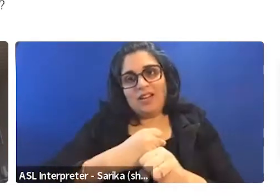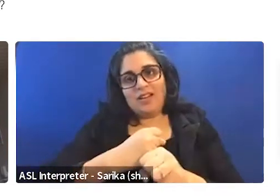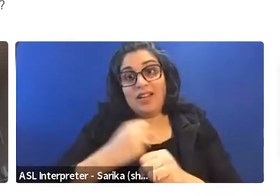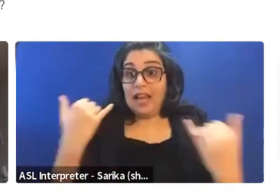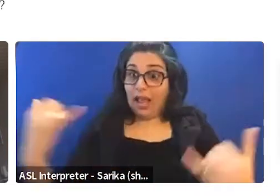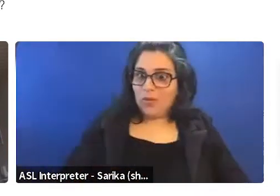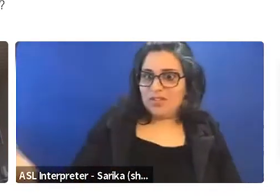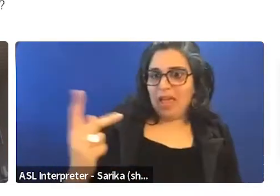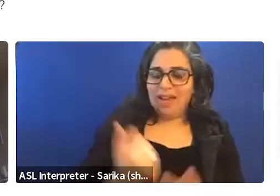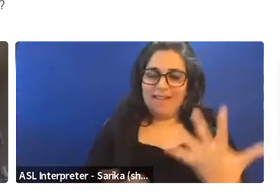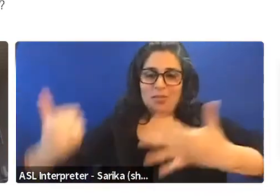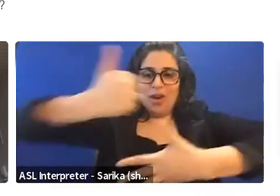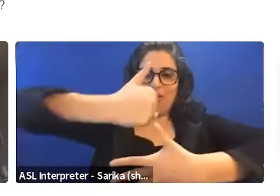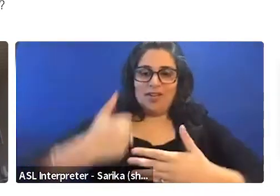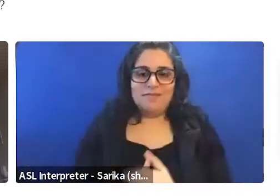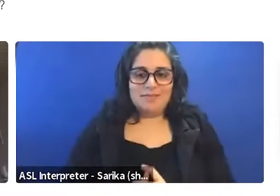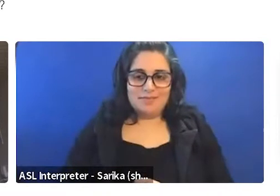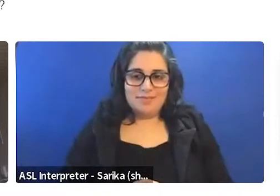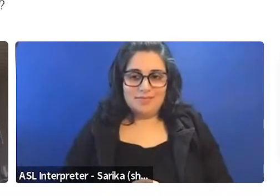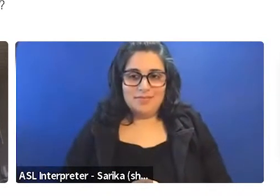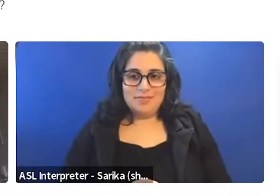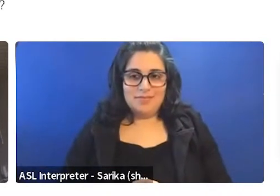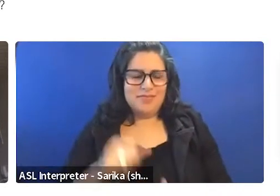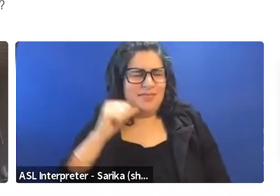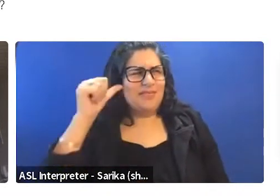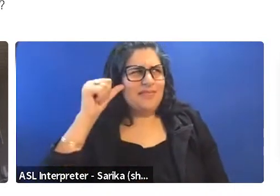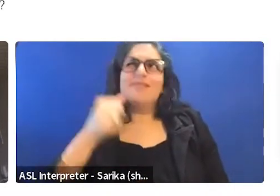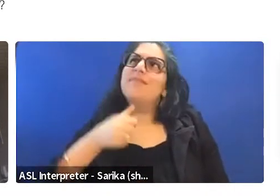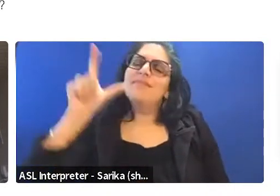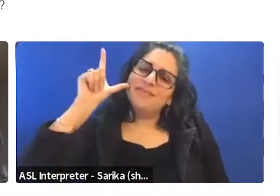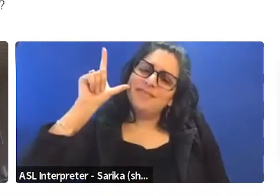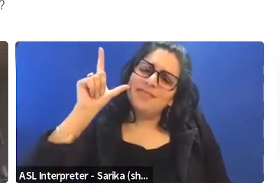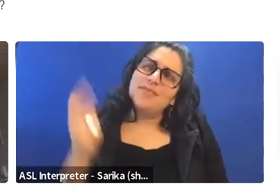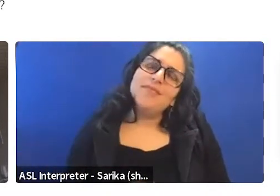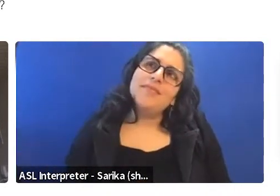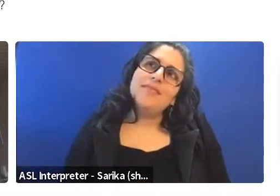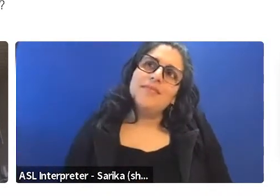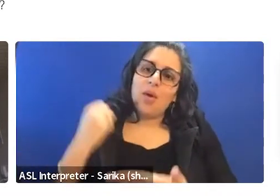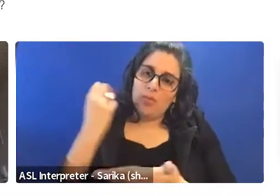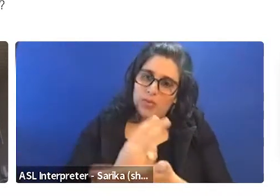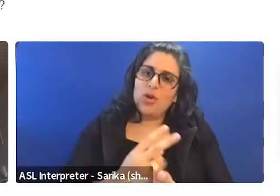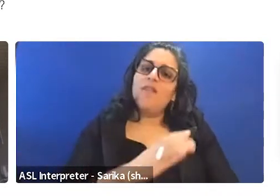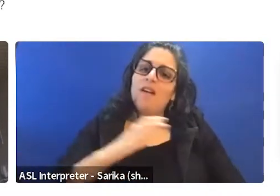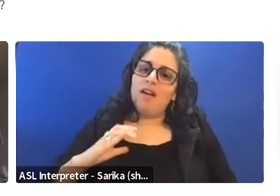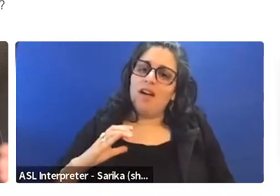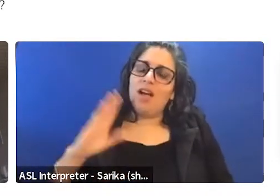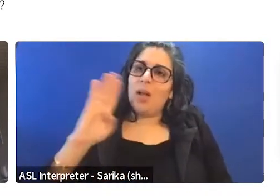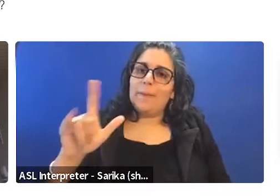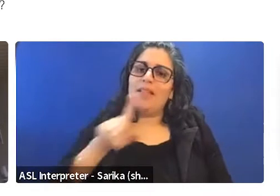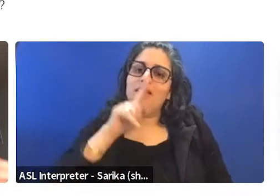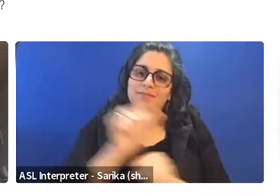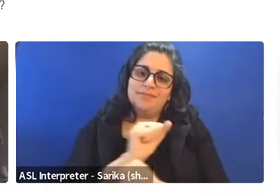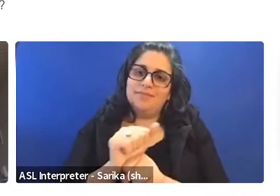and it's all a priority. And just yesterday or 2 days ago, they approved on the Congress a bill that basically